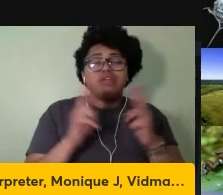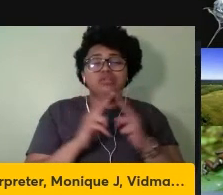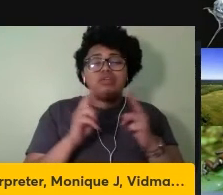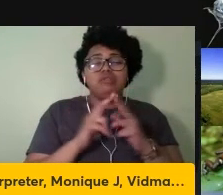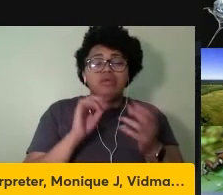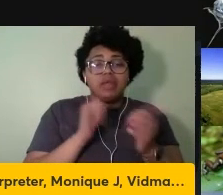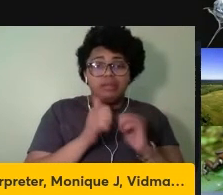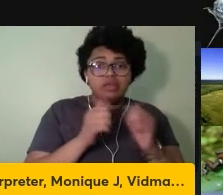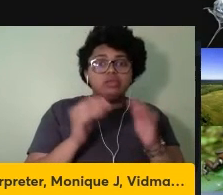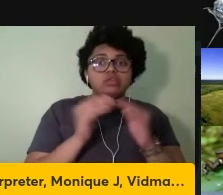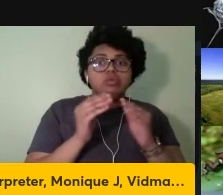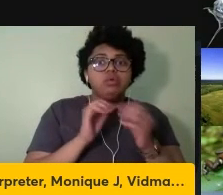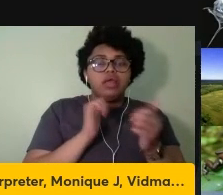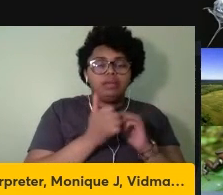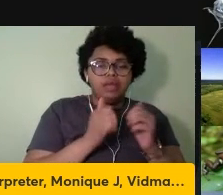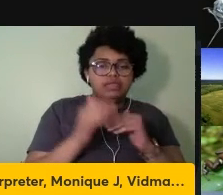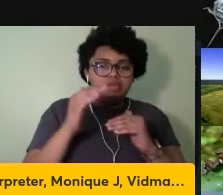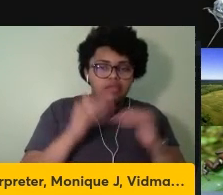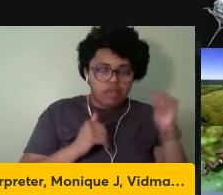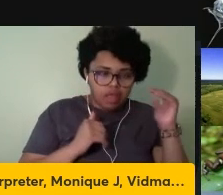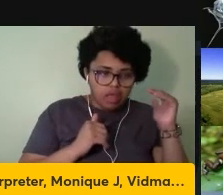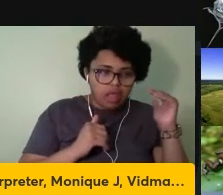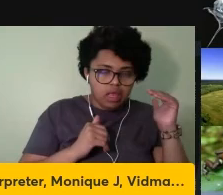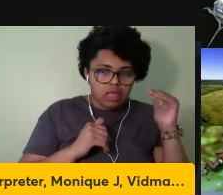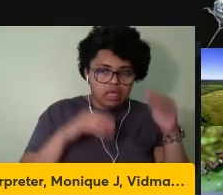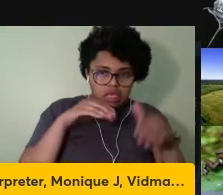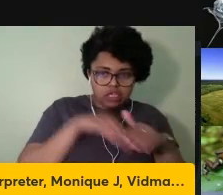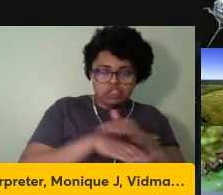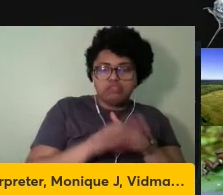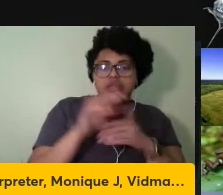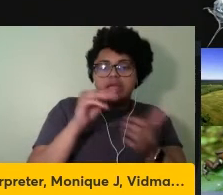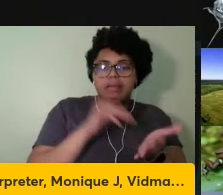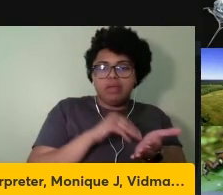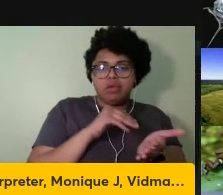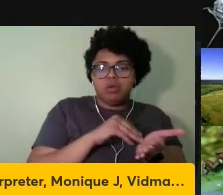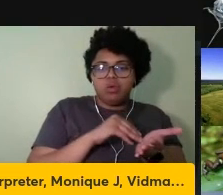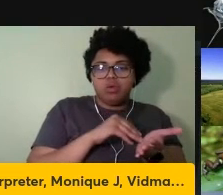more competitive than entering a medical